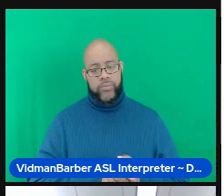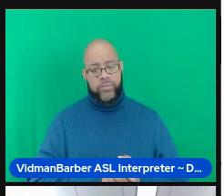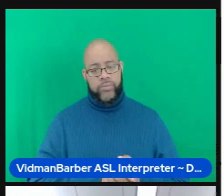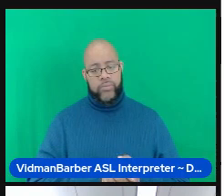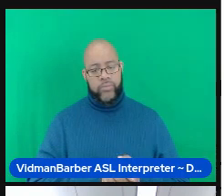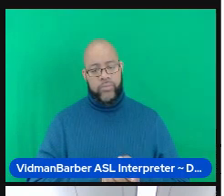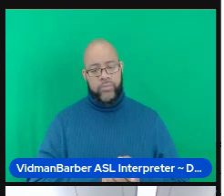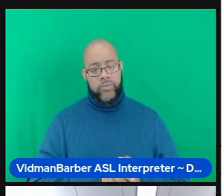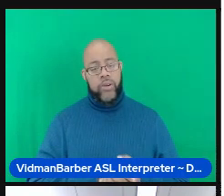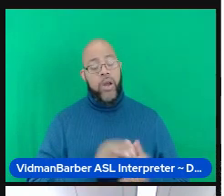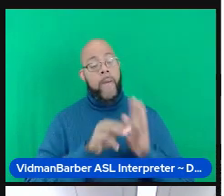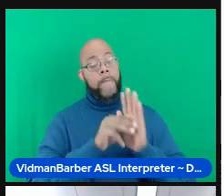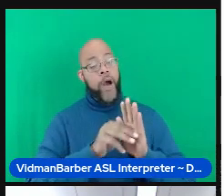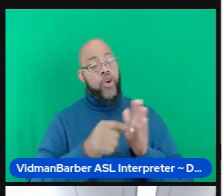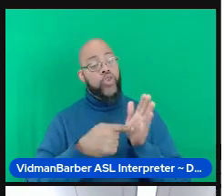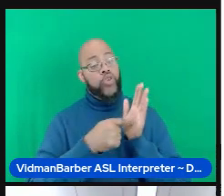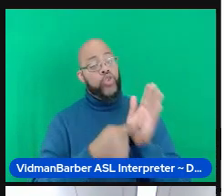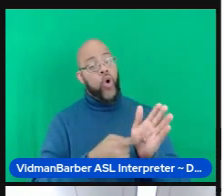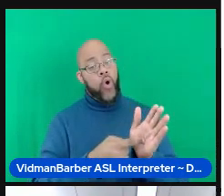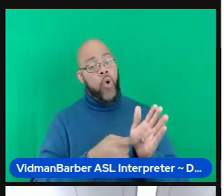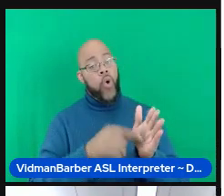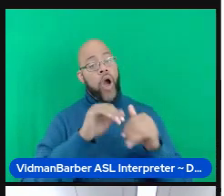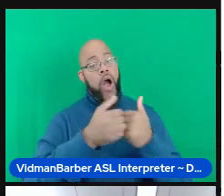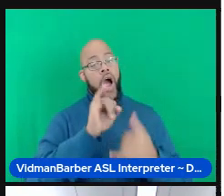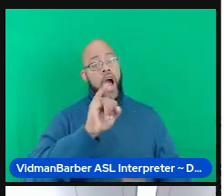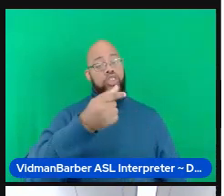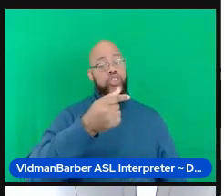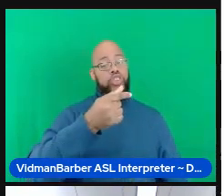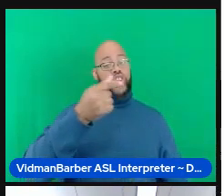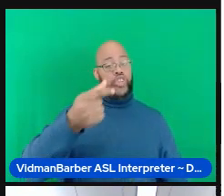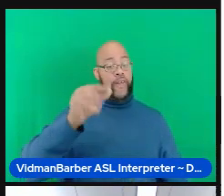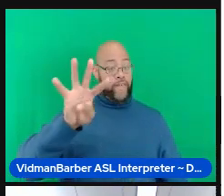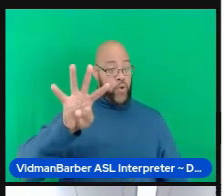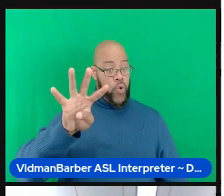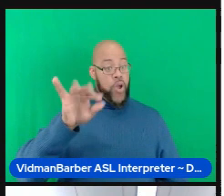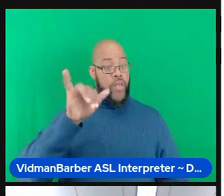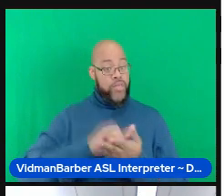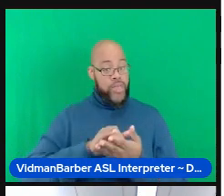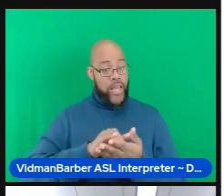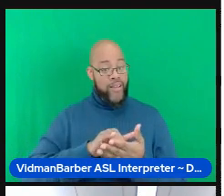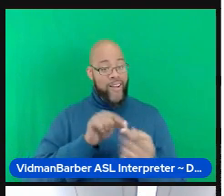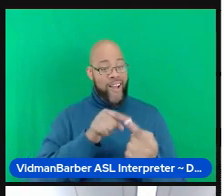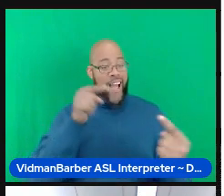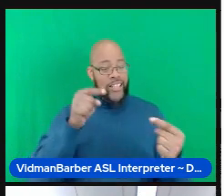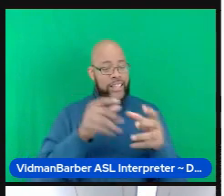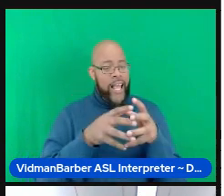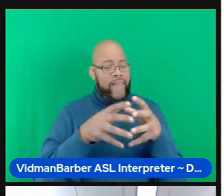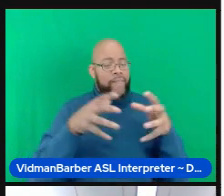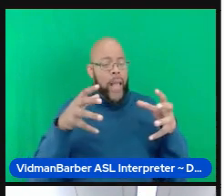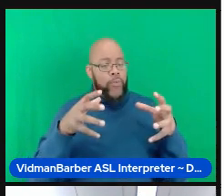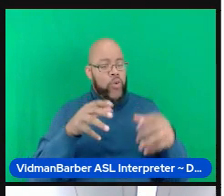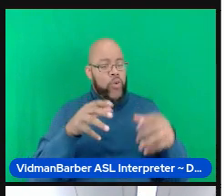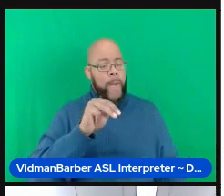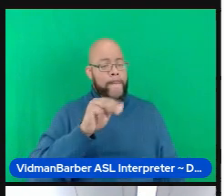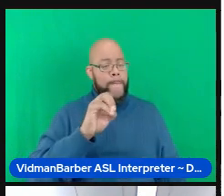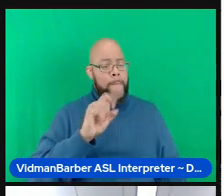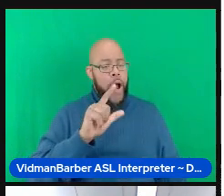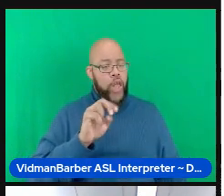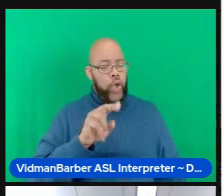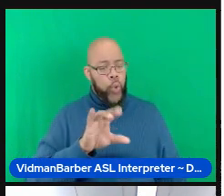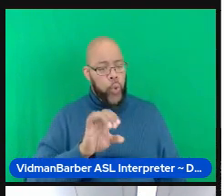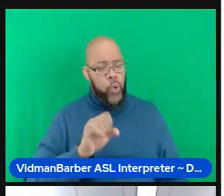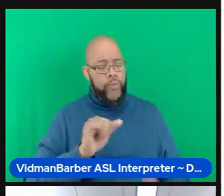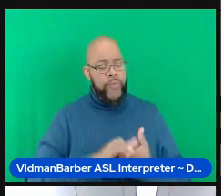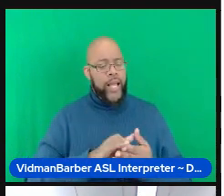showing how IgG4. So IgG4 is an anti-inflammatory molecule that inhibits